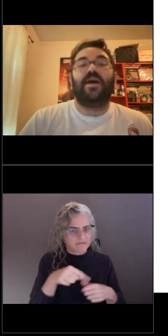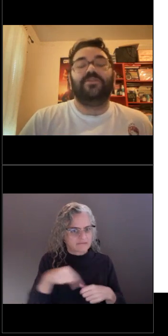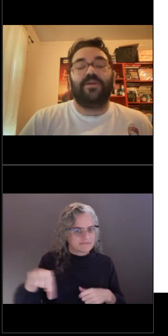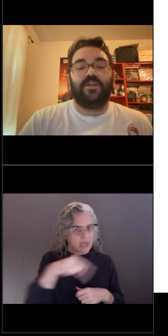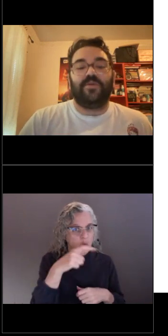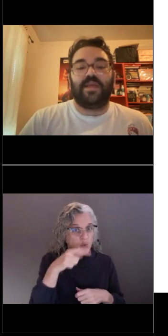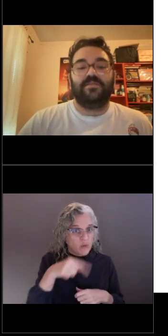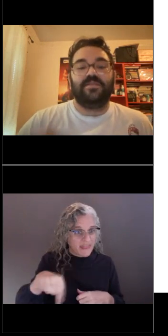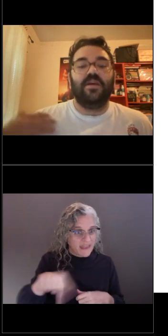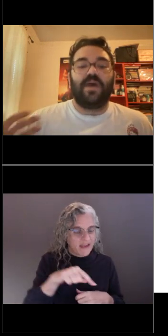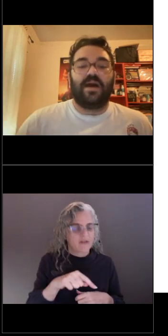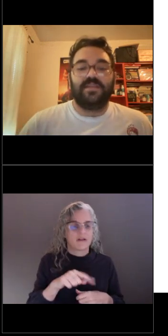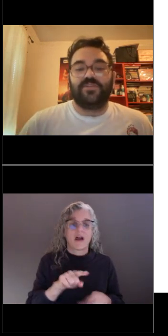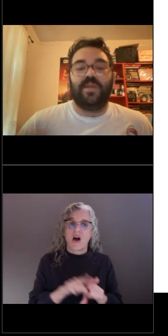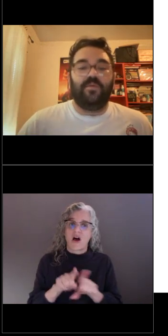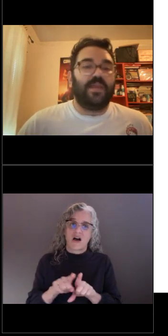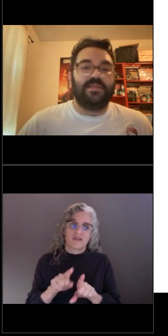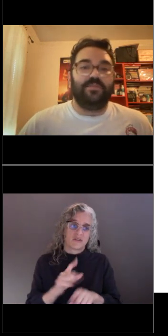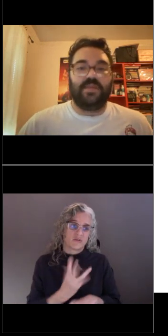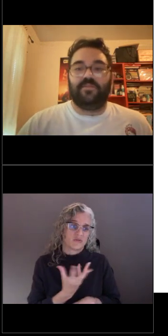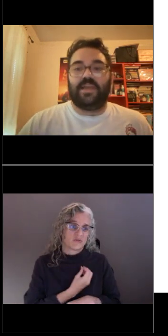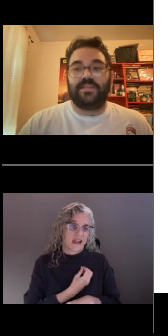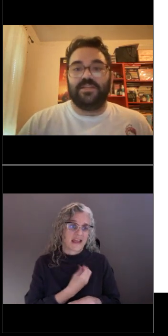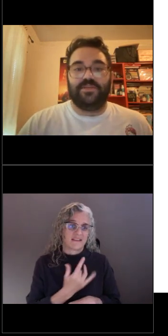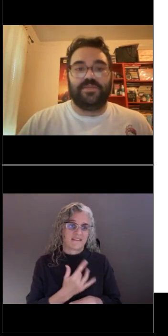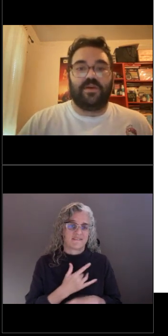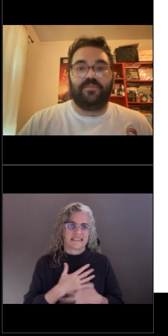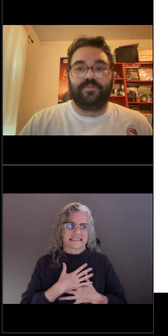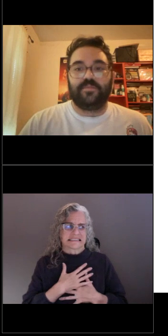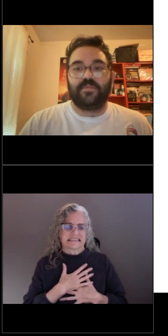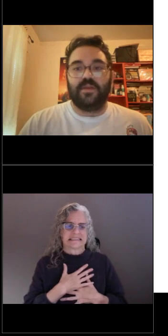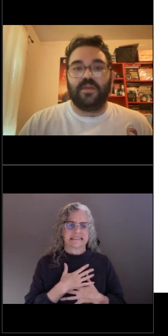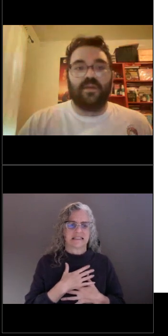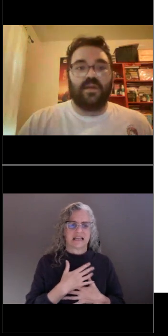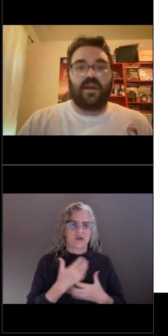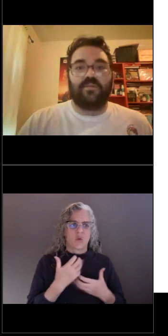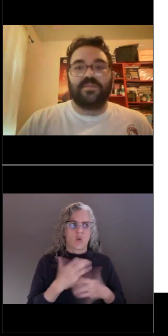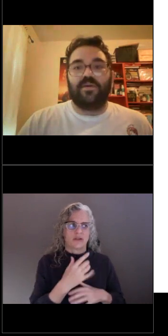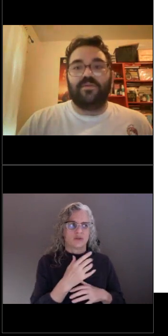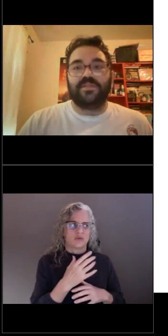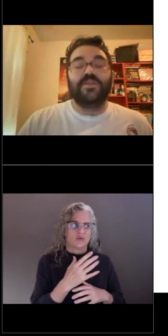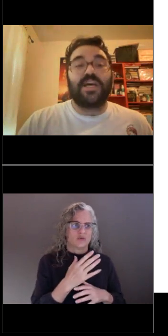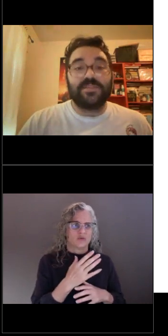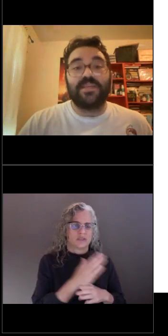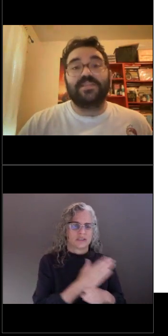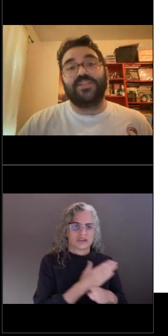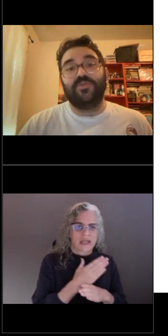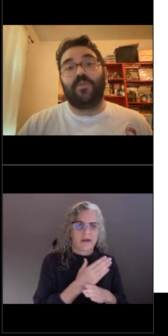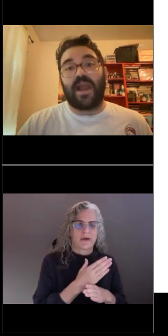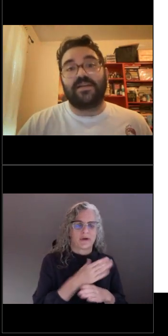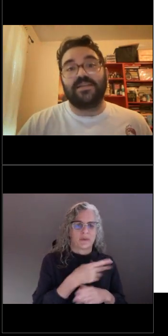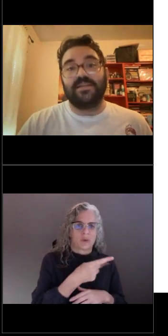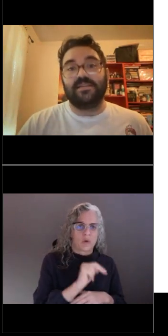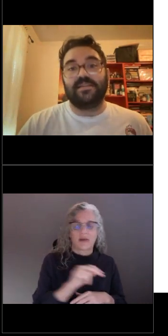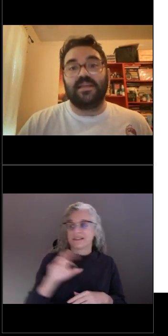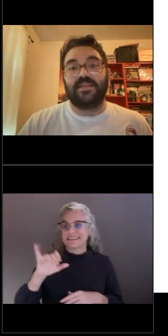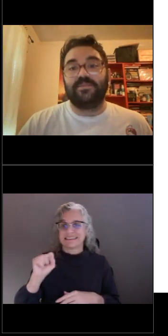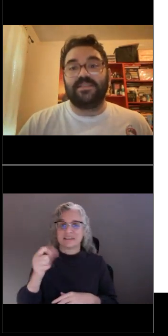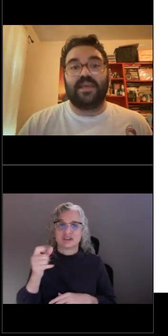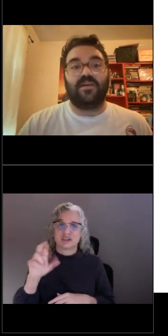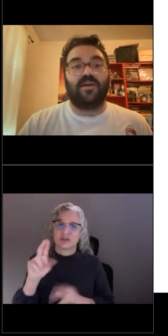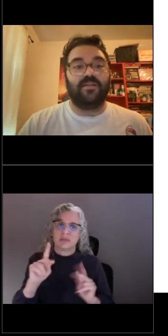vulnerable about sharing their pronouns, while cisgender people may simply forget to do so. So some adjustments to our practices